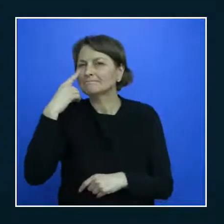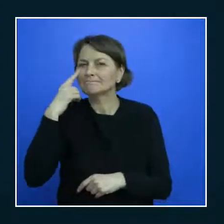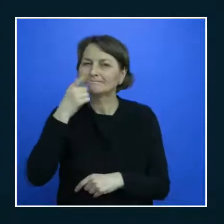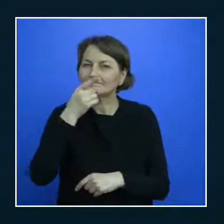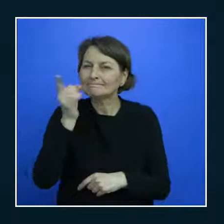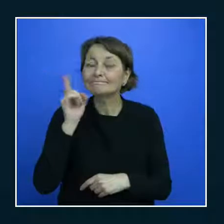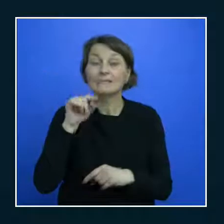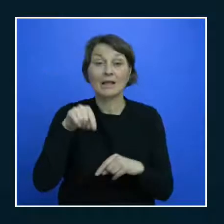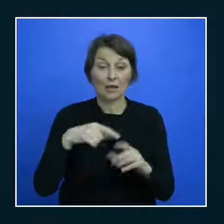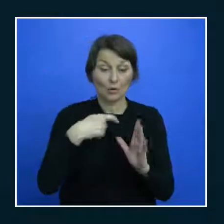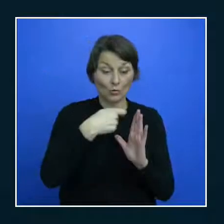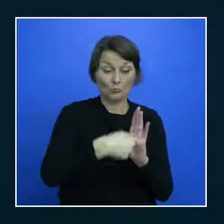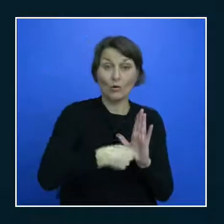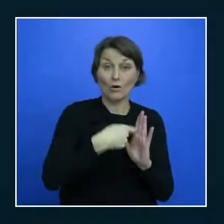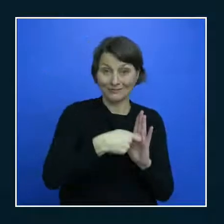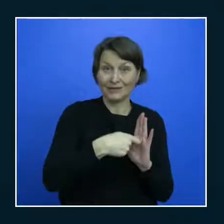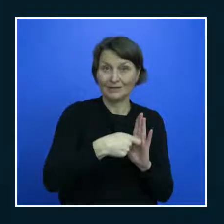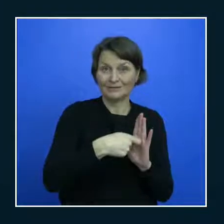a fiasco.